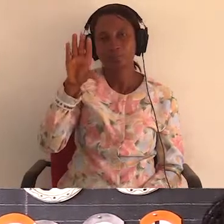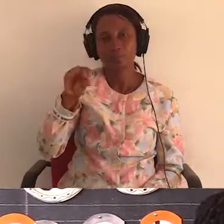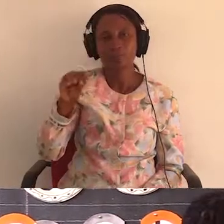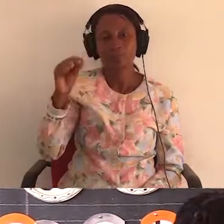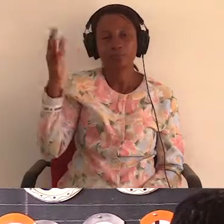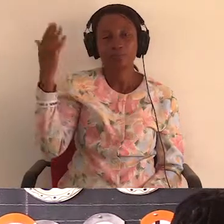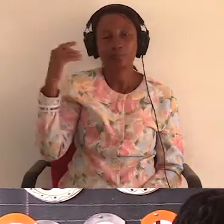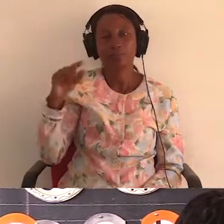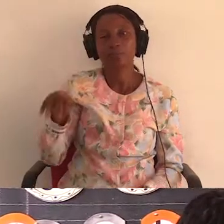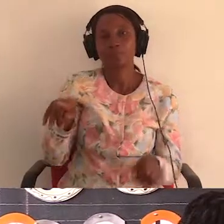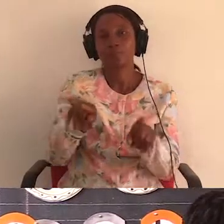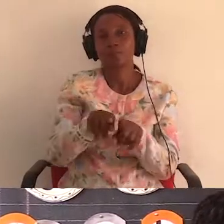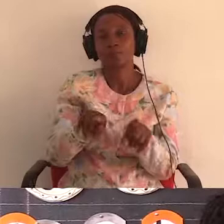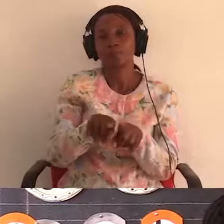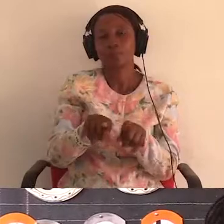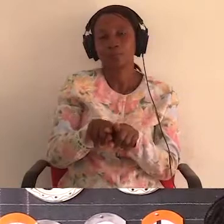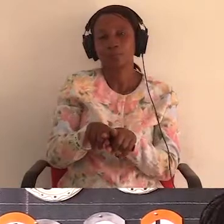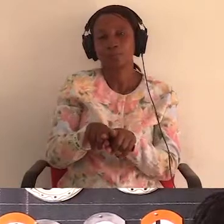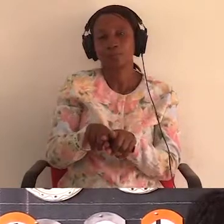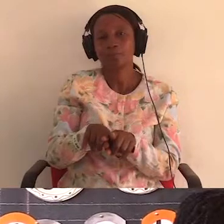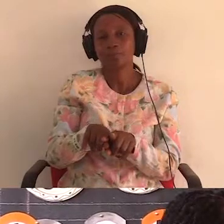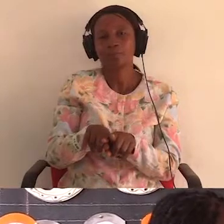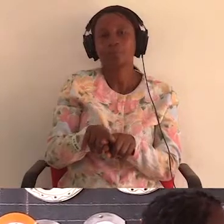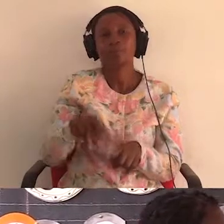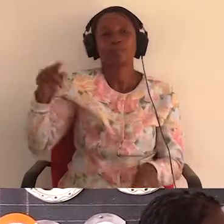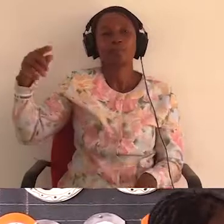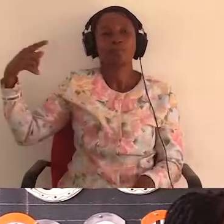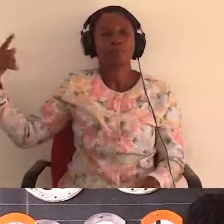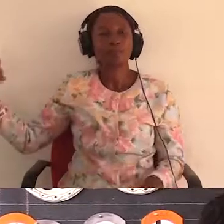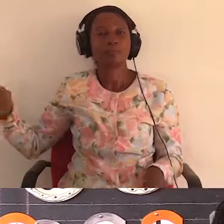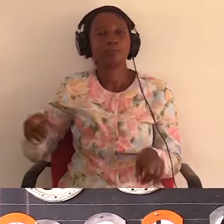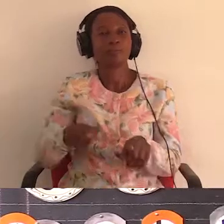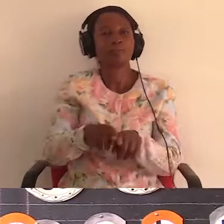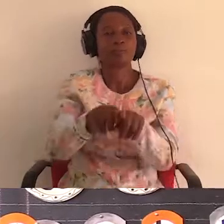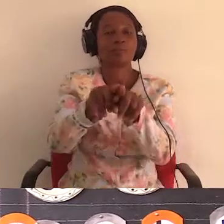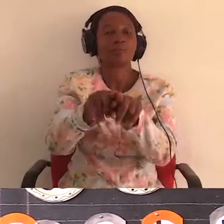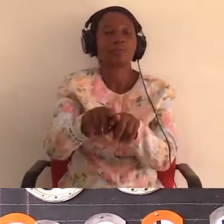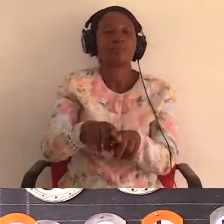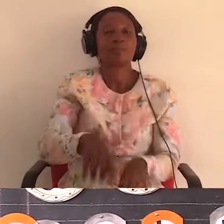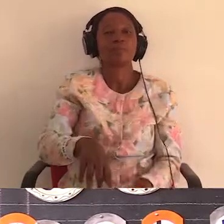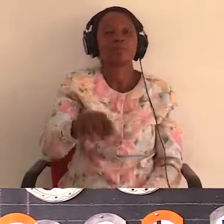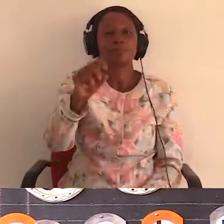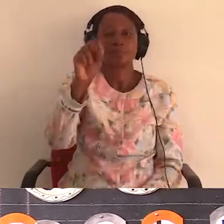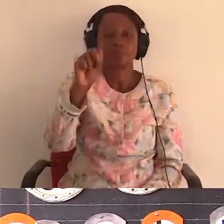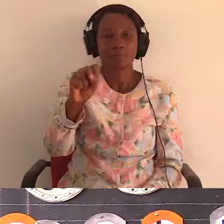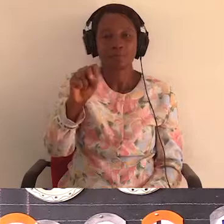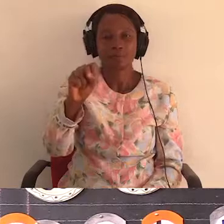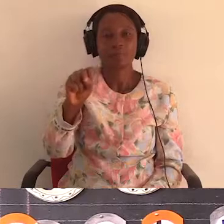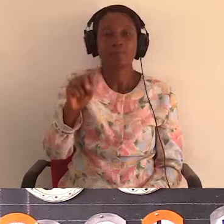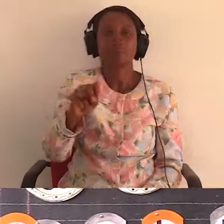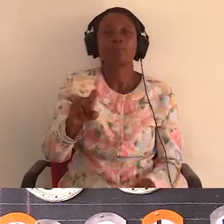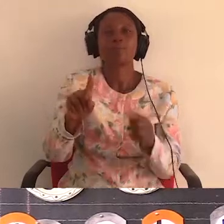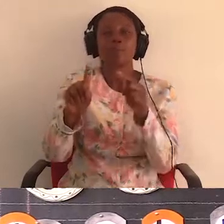same sound matching. That is, match the same sounds. We match S to the sound